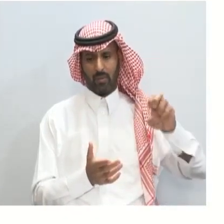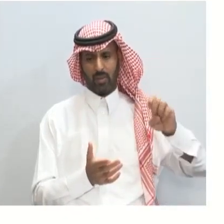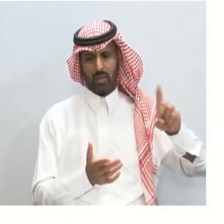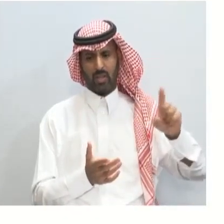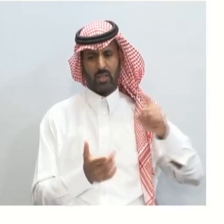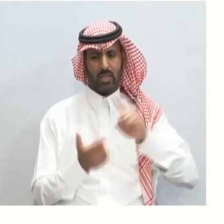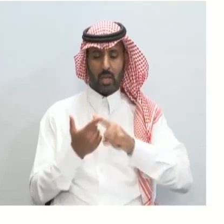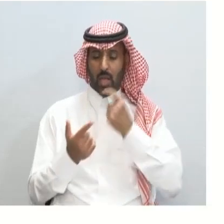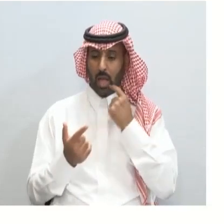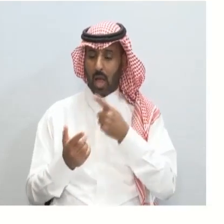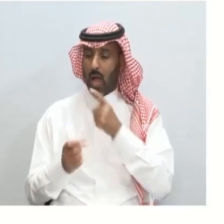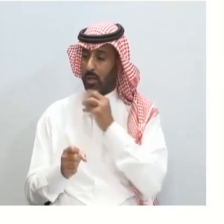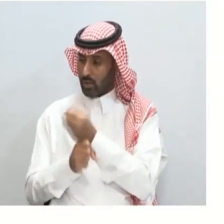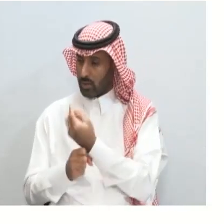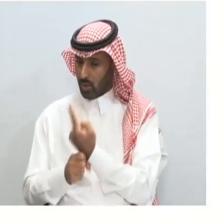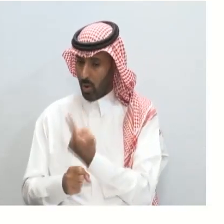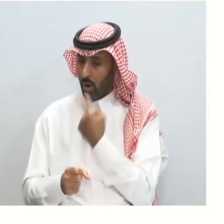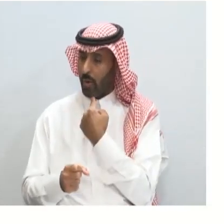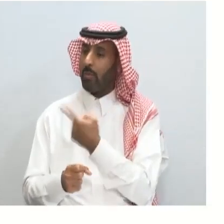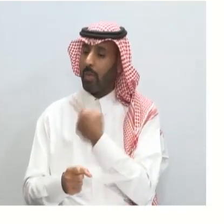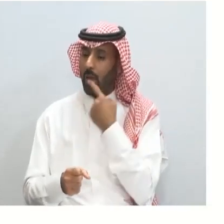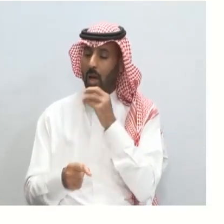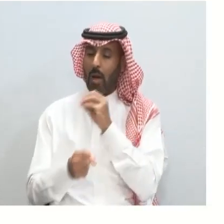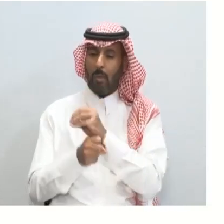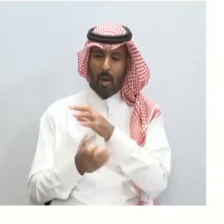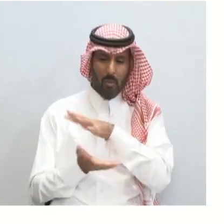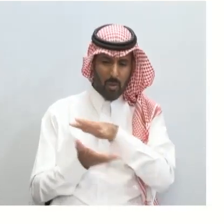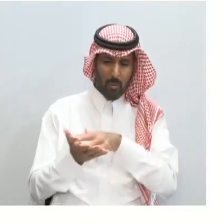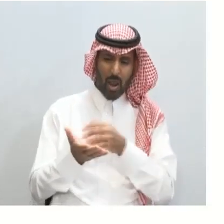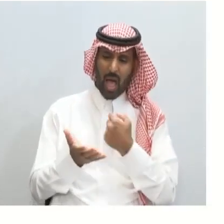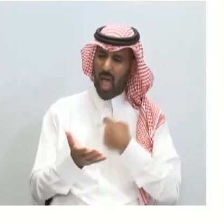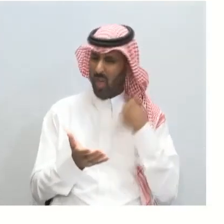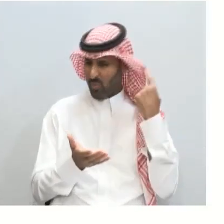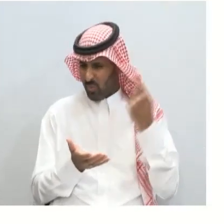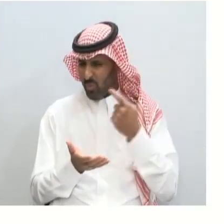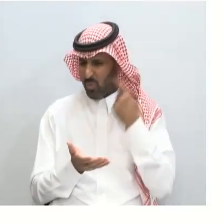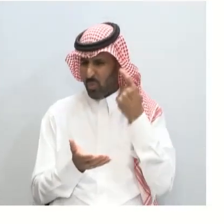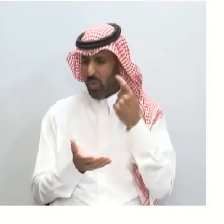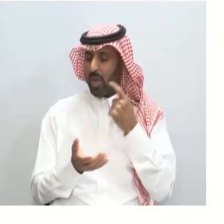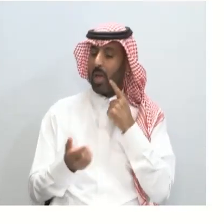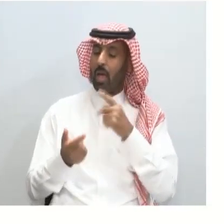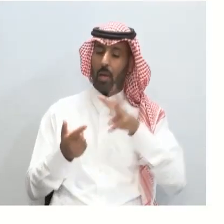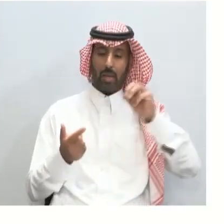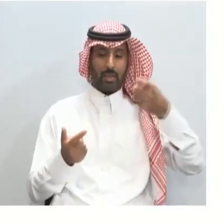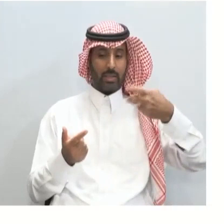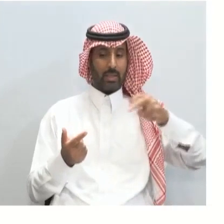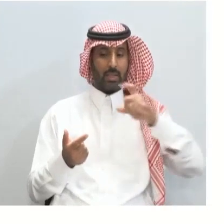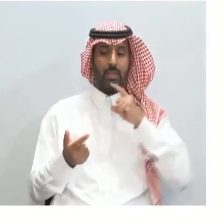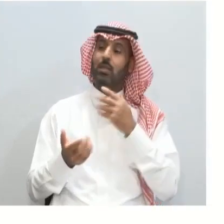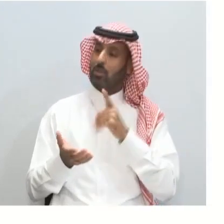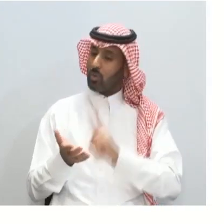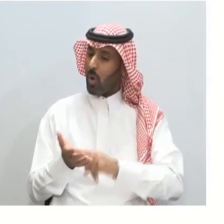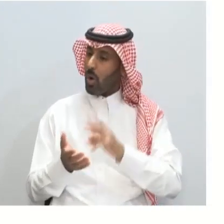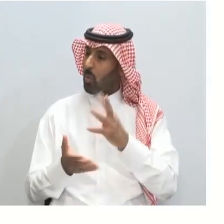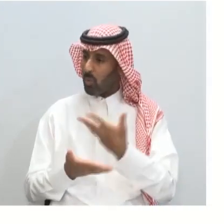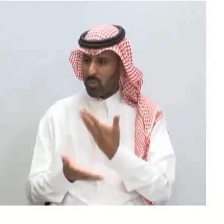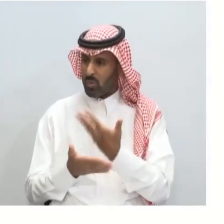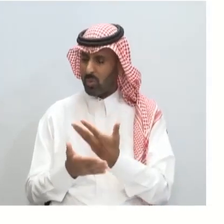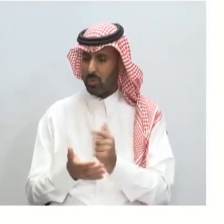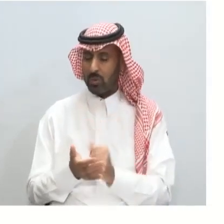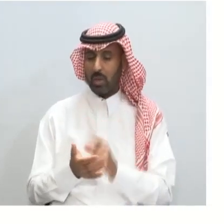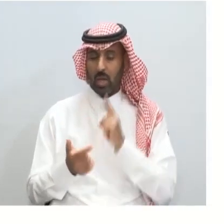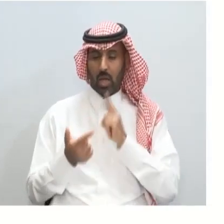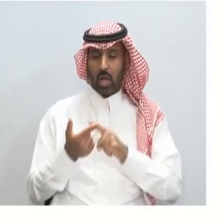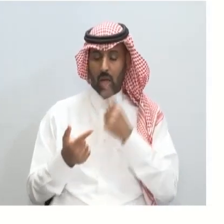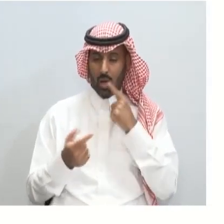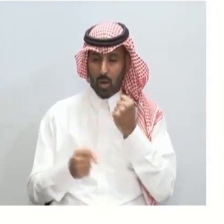Khalid, can I talk to you about a problem I'm struggling with? Majid, sure. What's going on? Khalid, well,